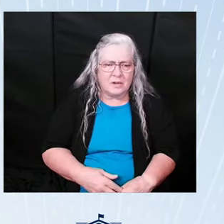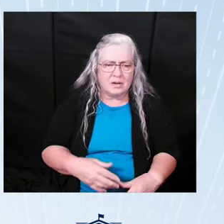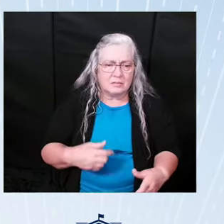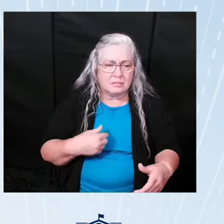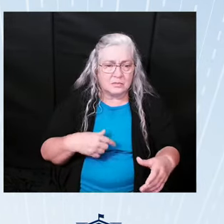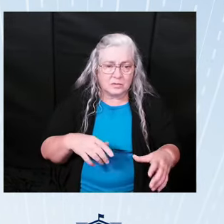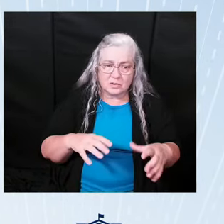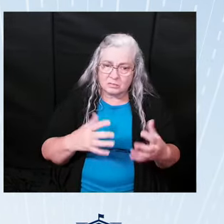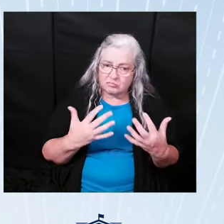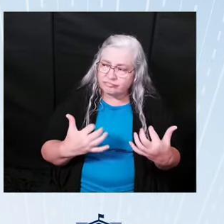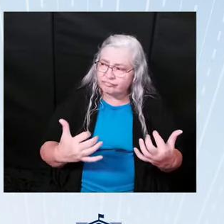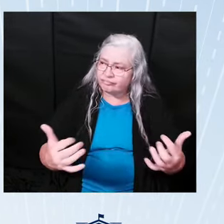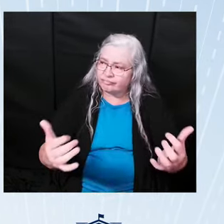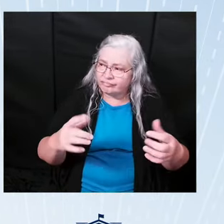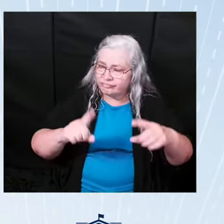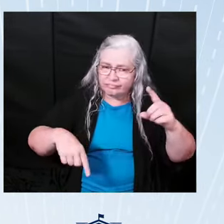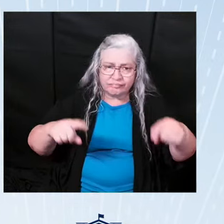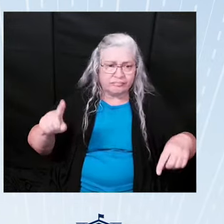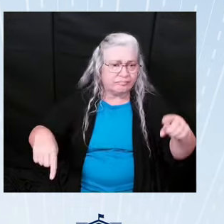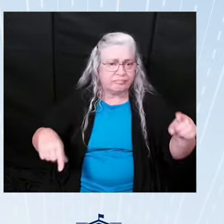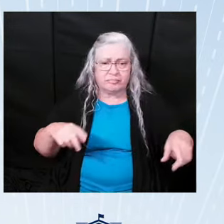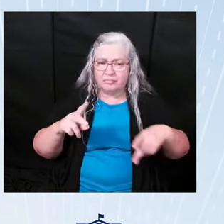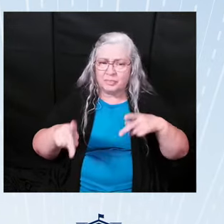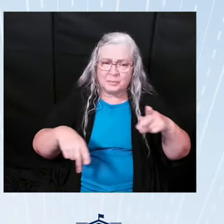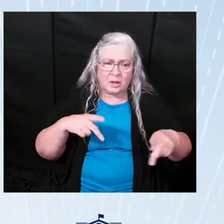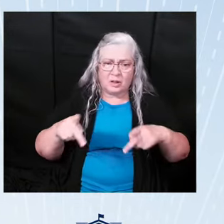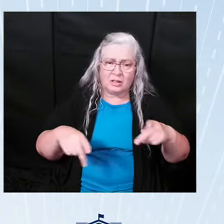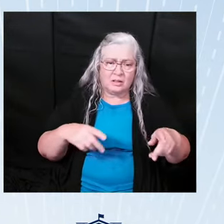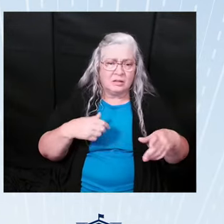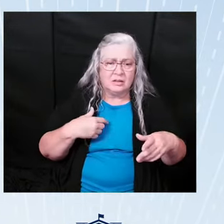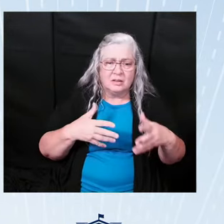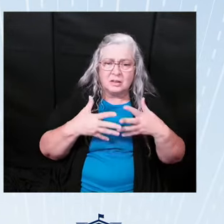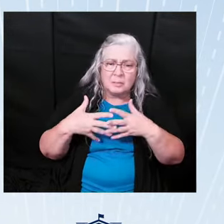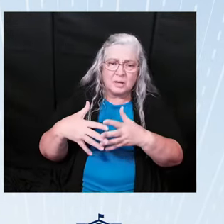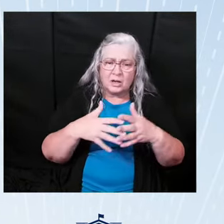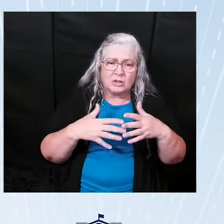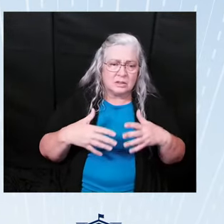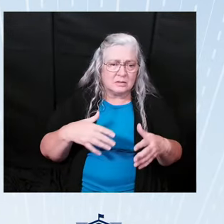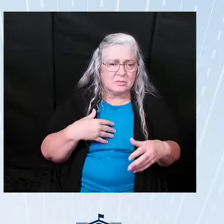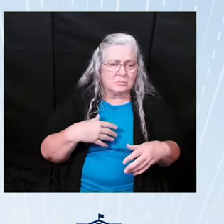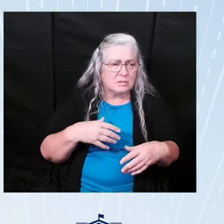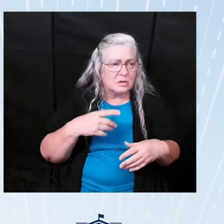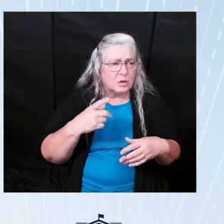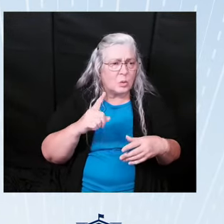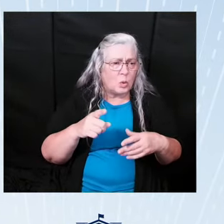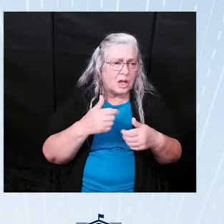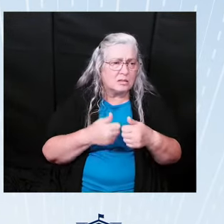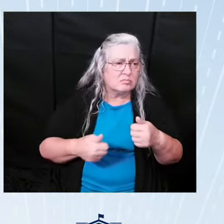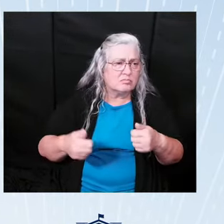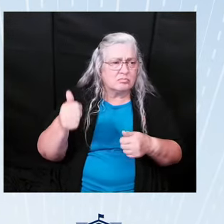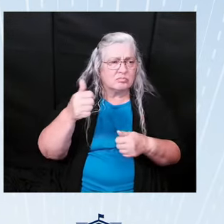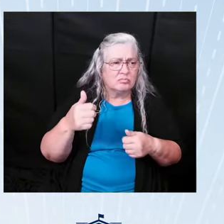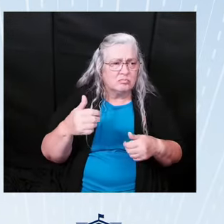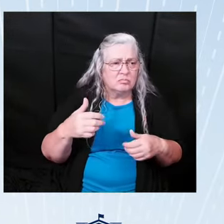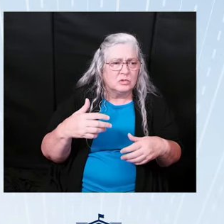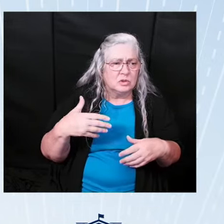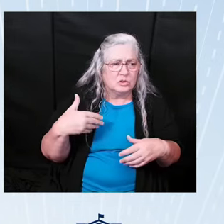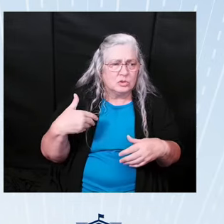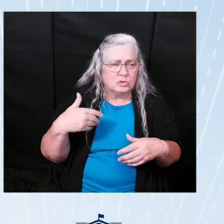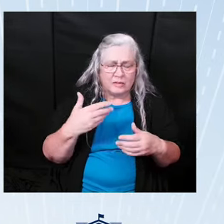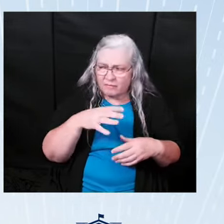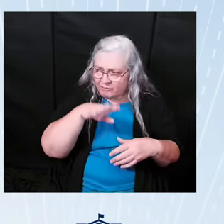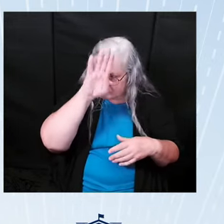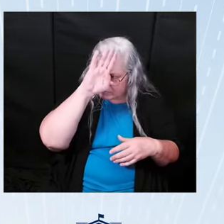got, I think, a fire chief here. We've definitely got an admiral in the house. We've got folks really